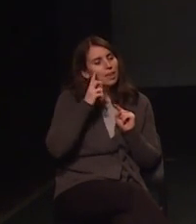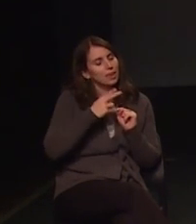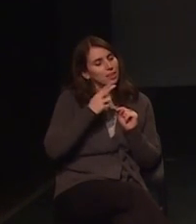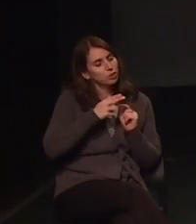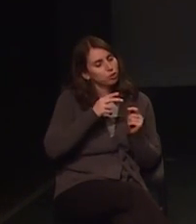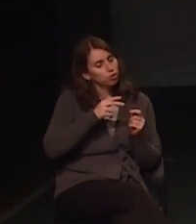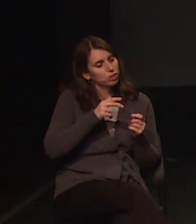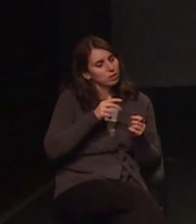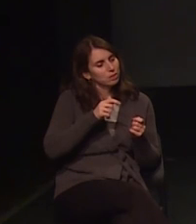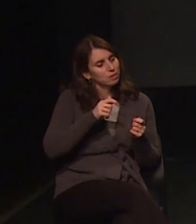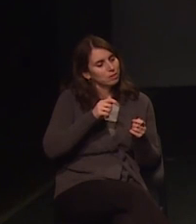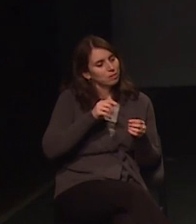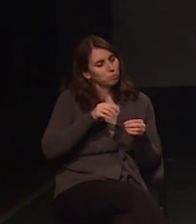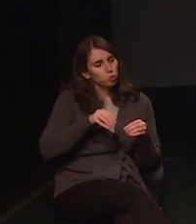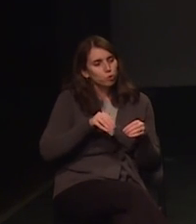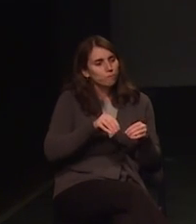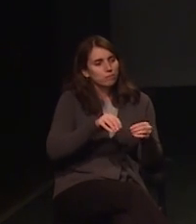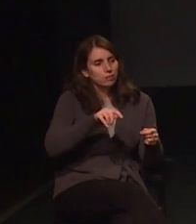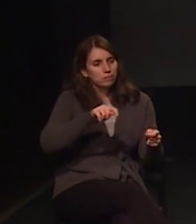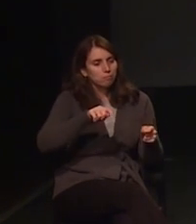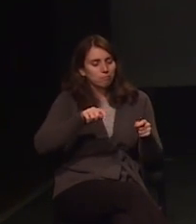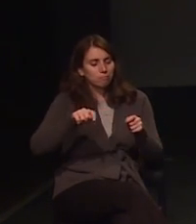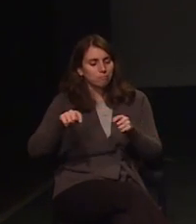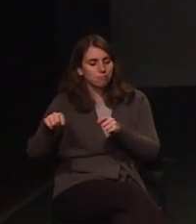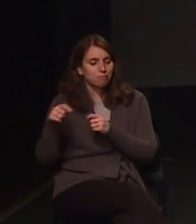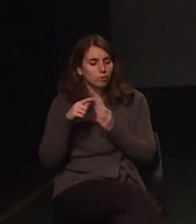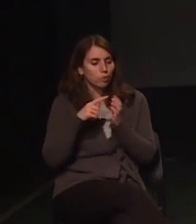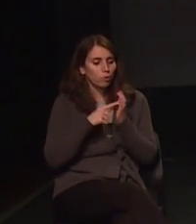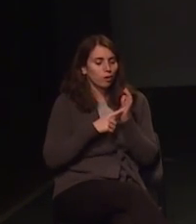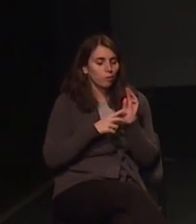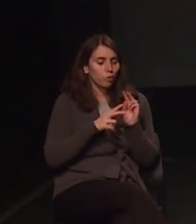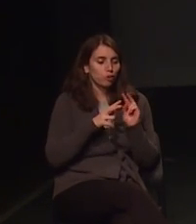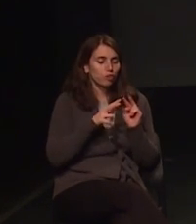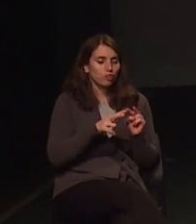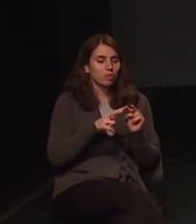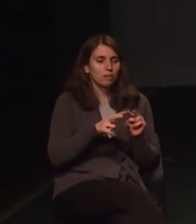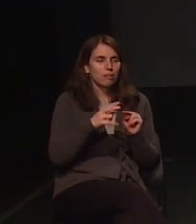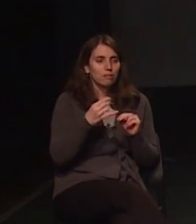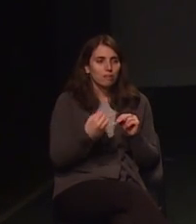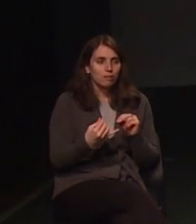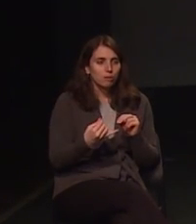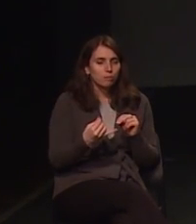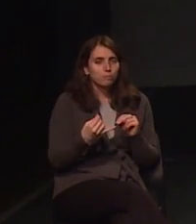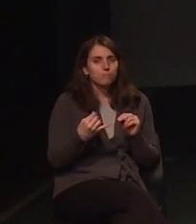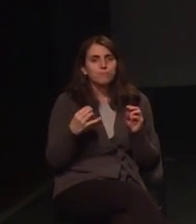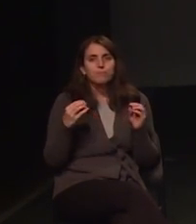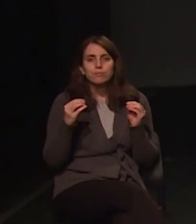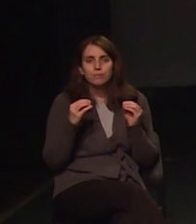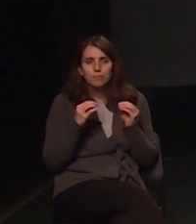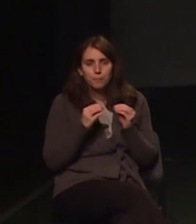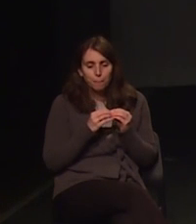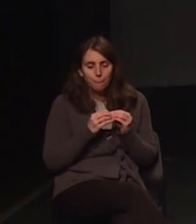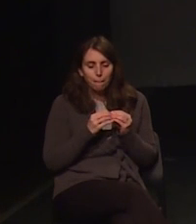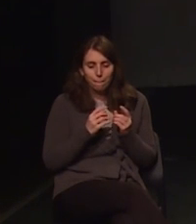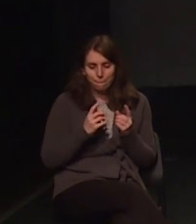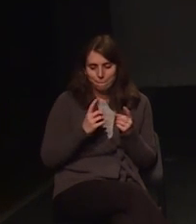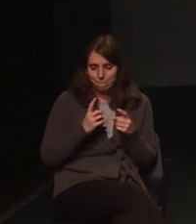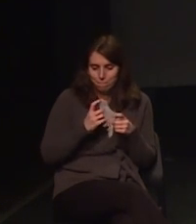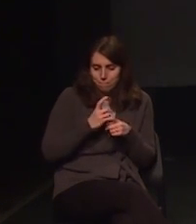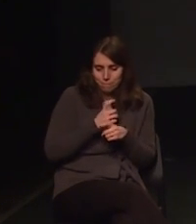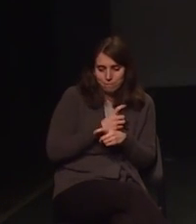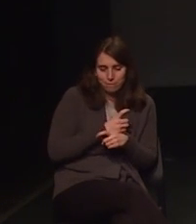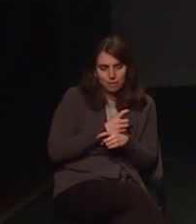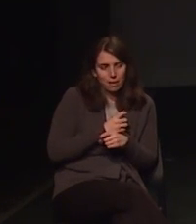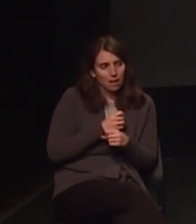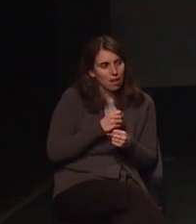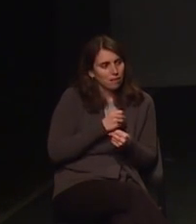and what we're looking at now, I think, is more of an intellectual complexity, right? That I love